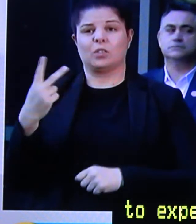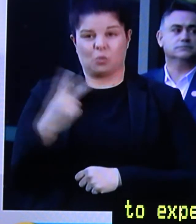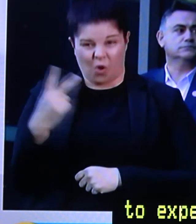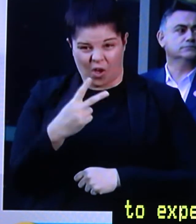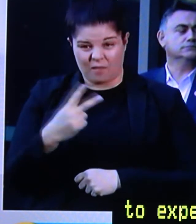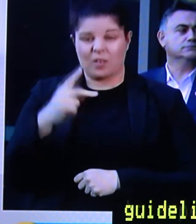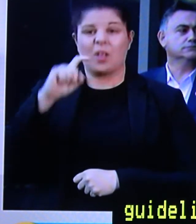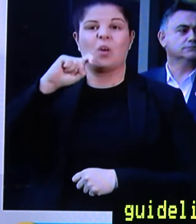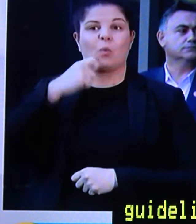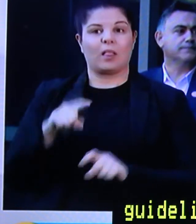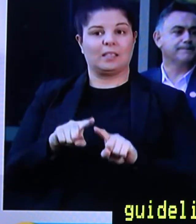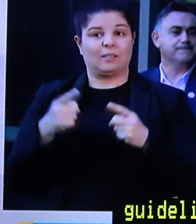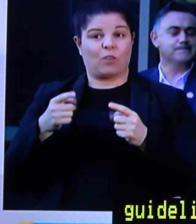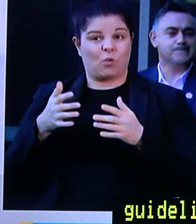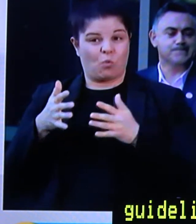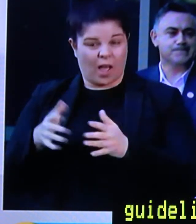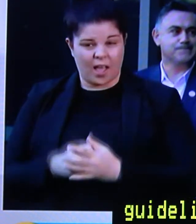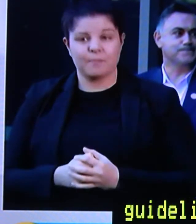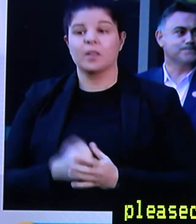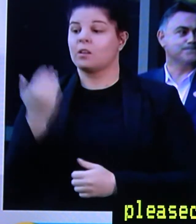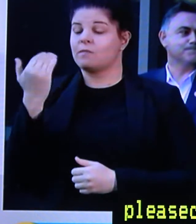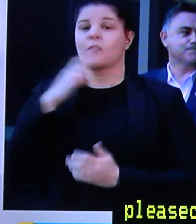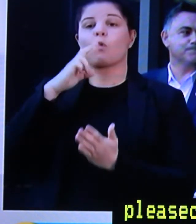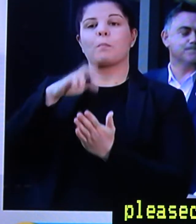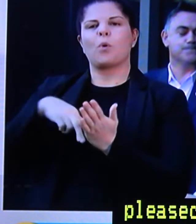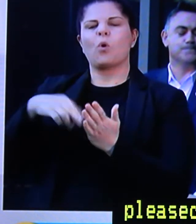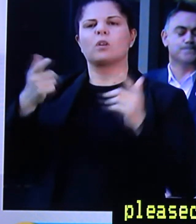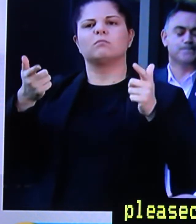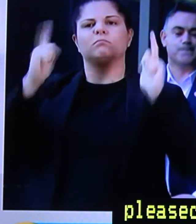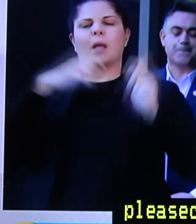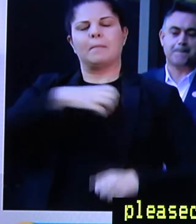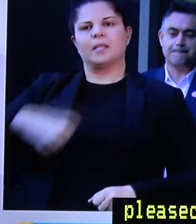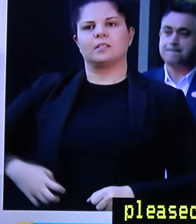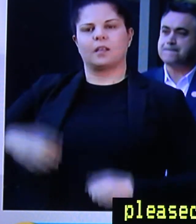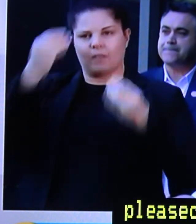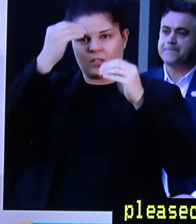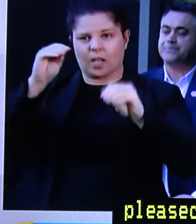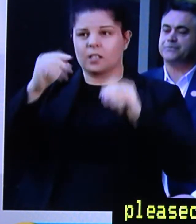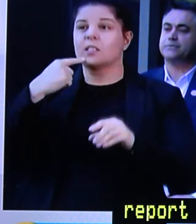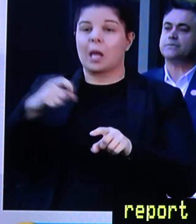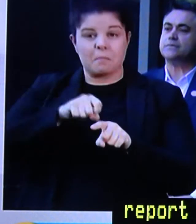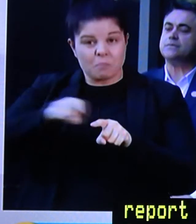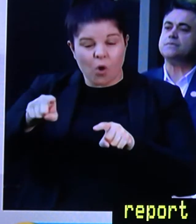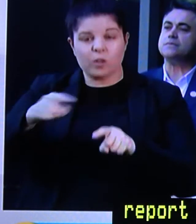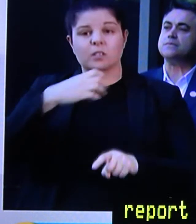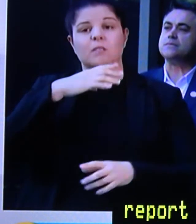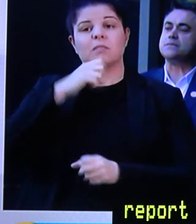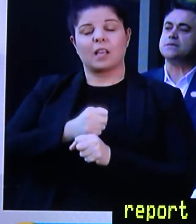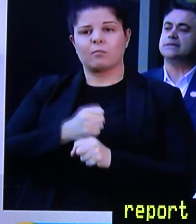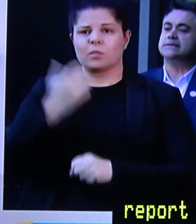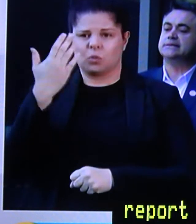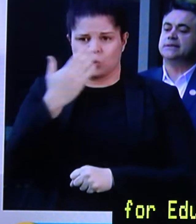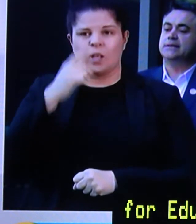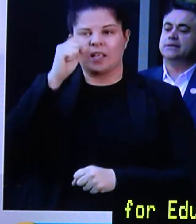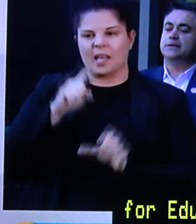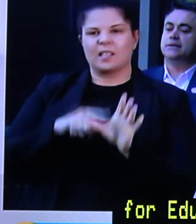report I received from the Minister for Education is that the vast majority, the overwhelming majority of public schools have been able to expedite